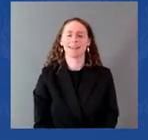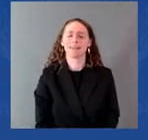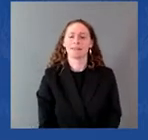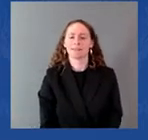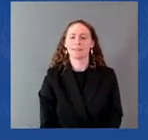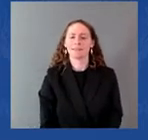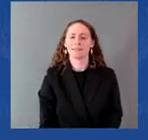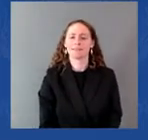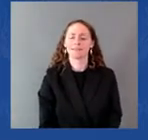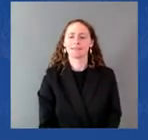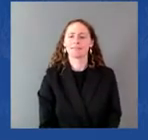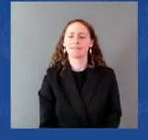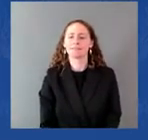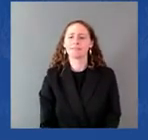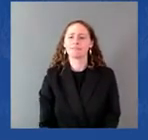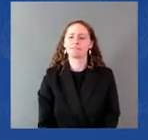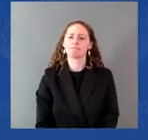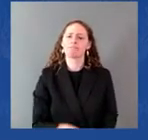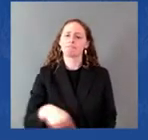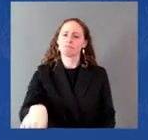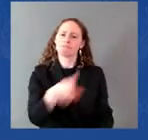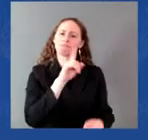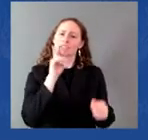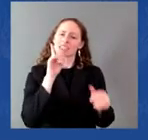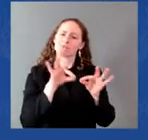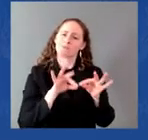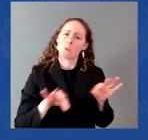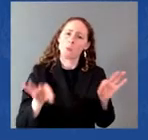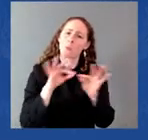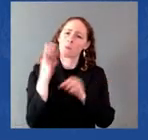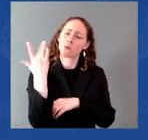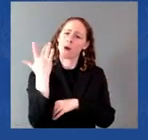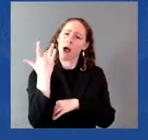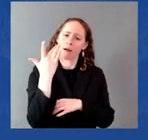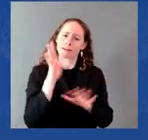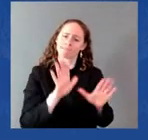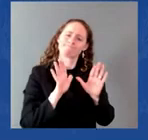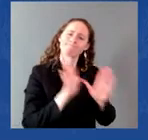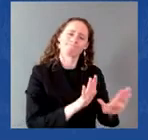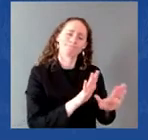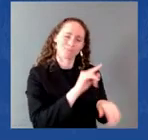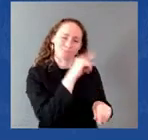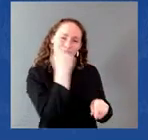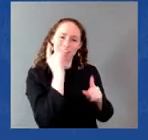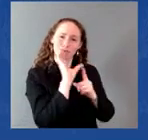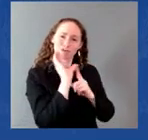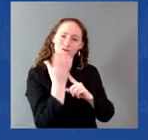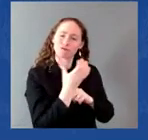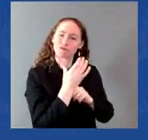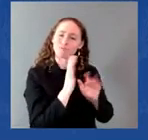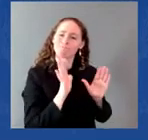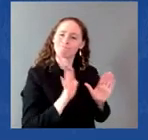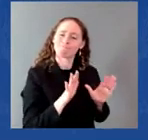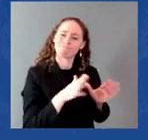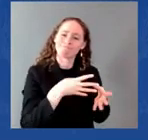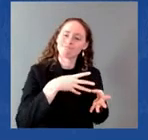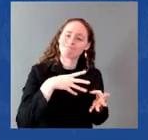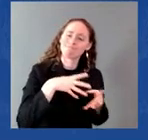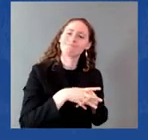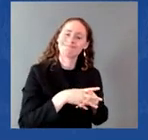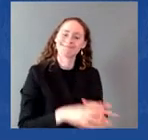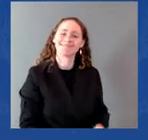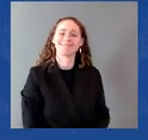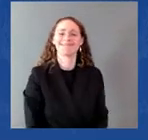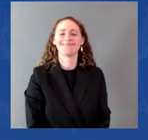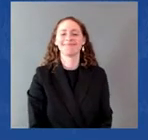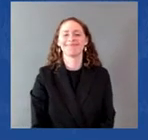Korea, only to come back to a segregated America, to put up every barrier in your way. But Barry still